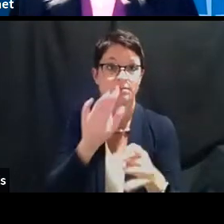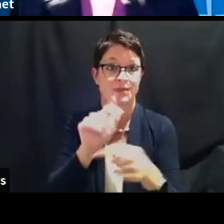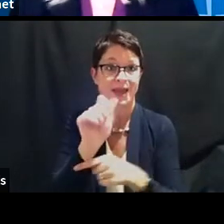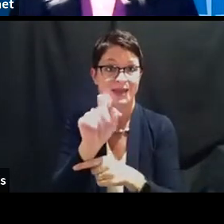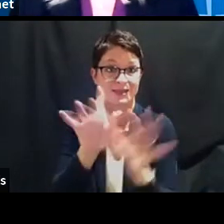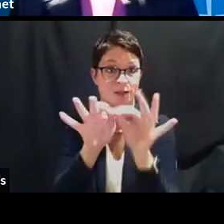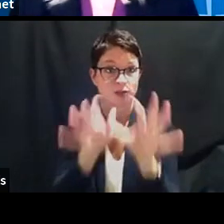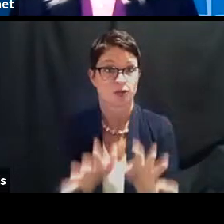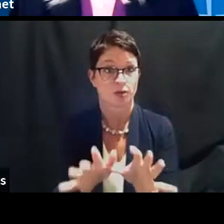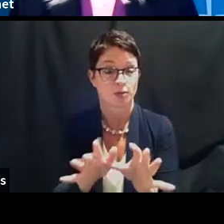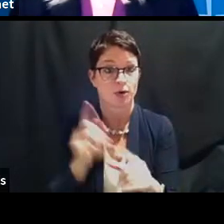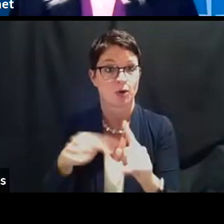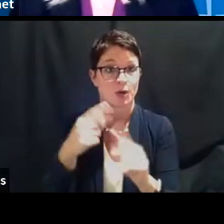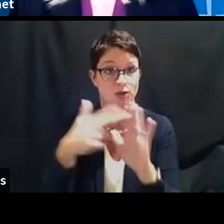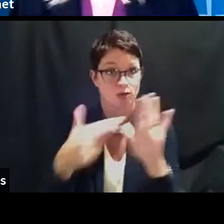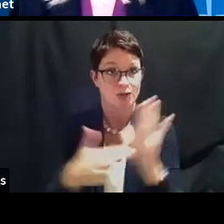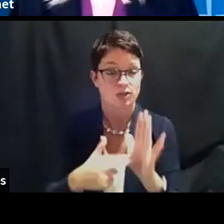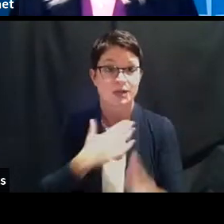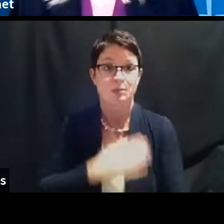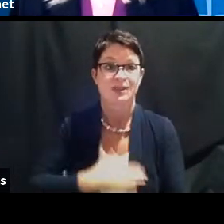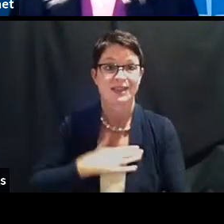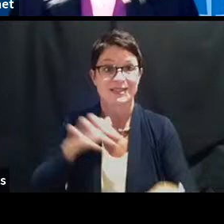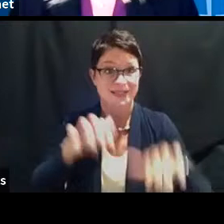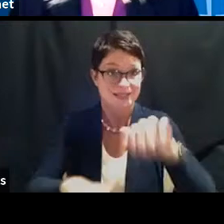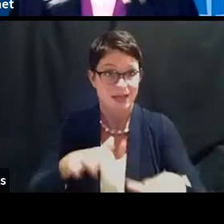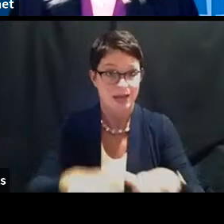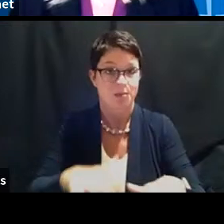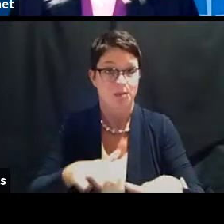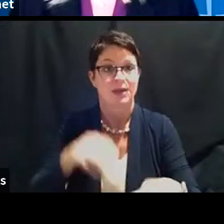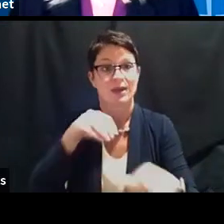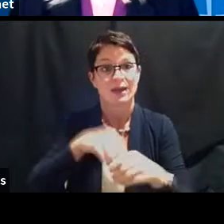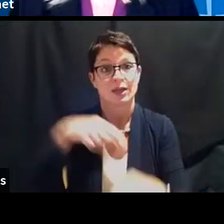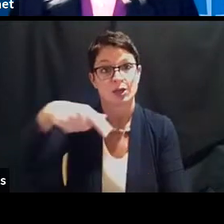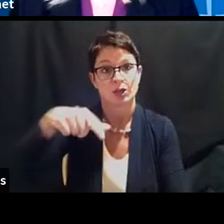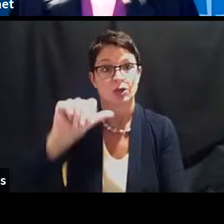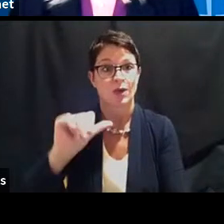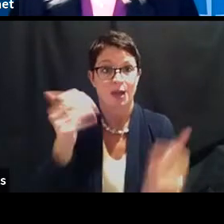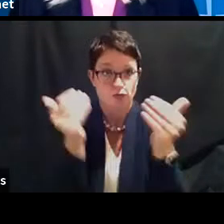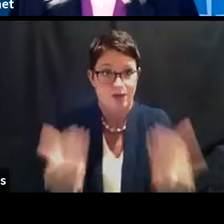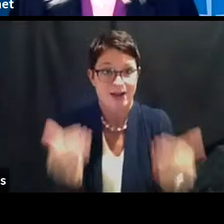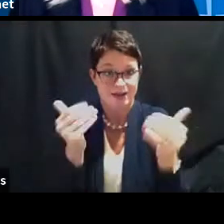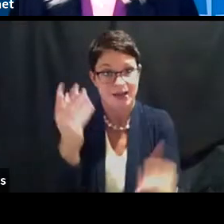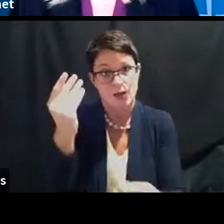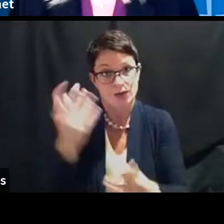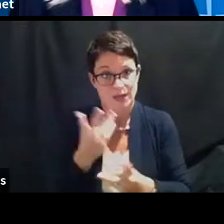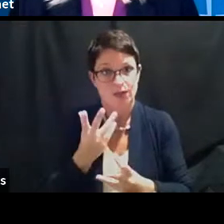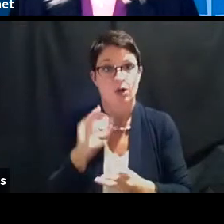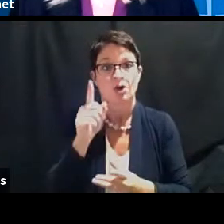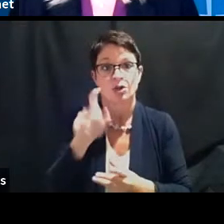your registration, please type your request in the question and answer box.